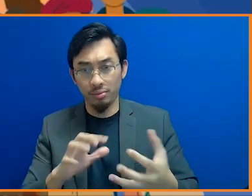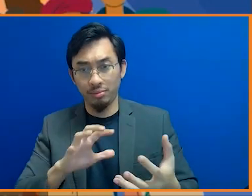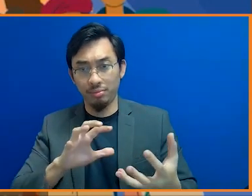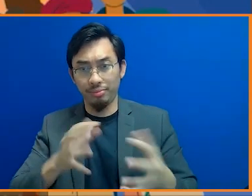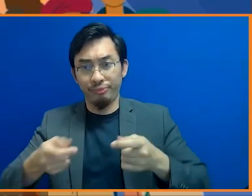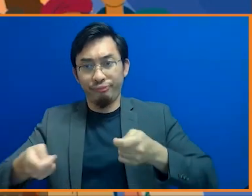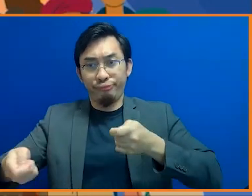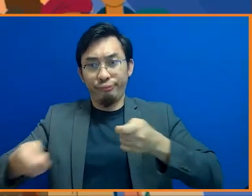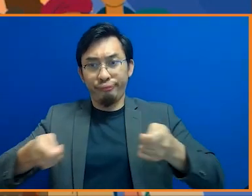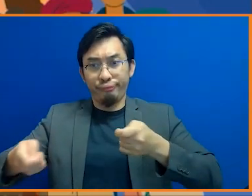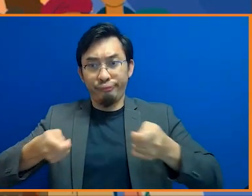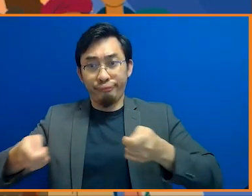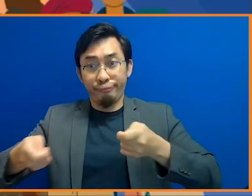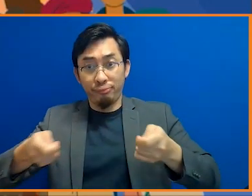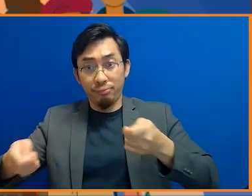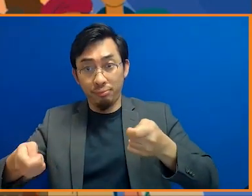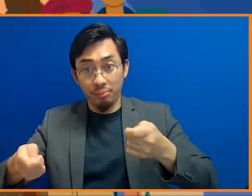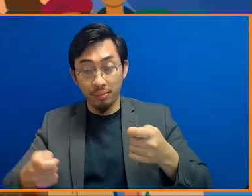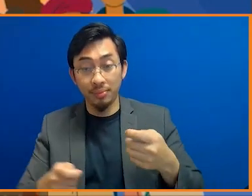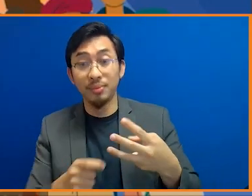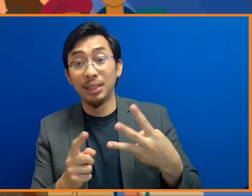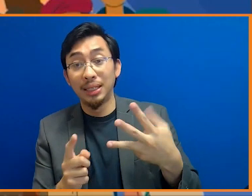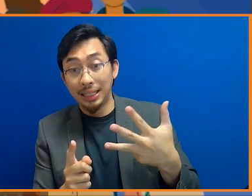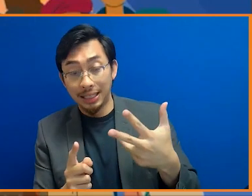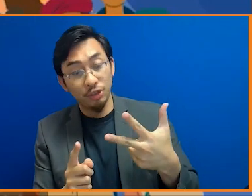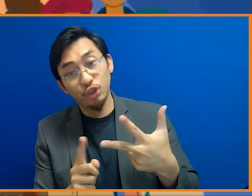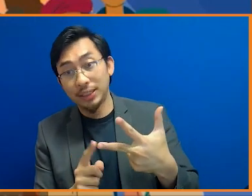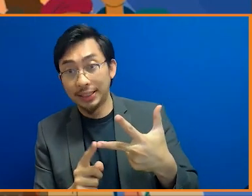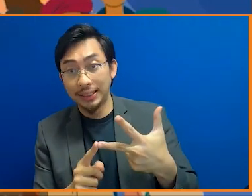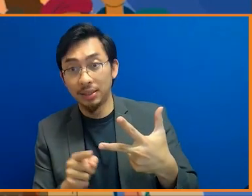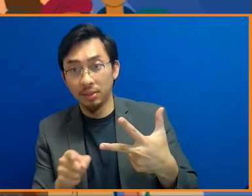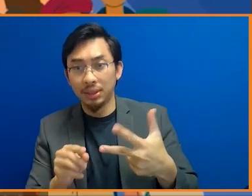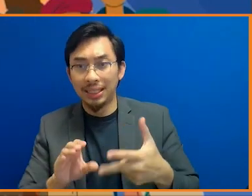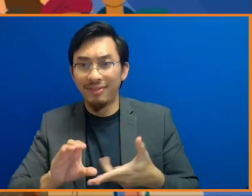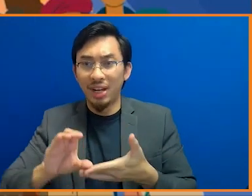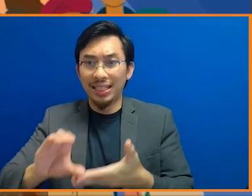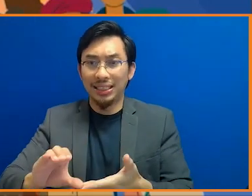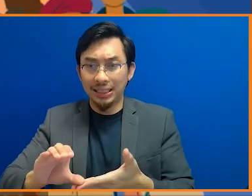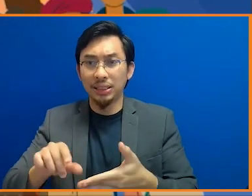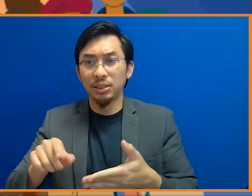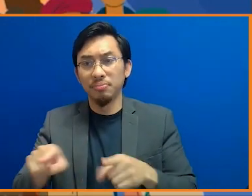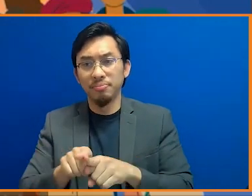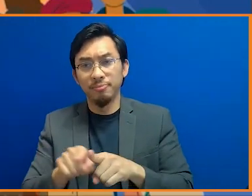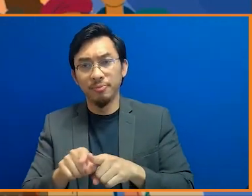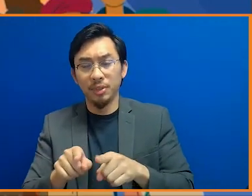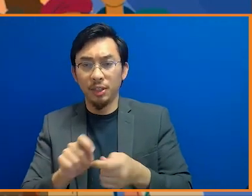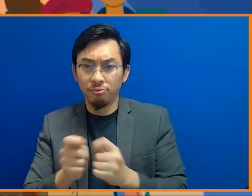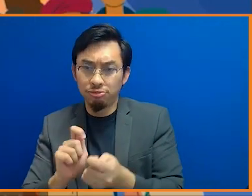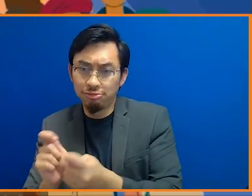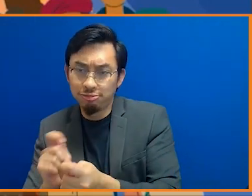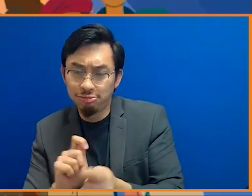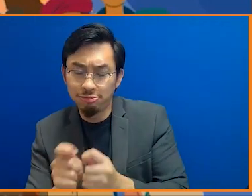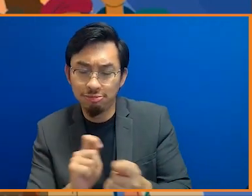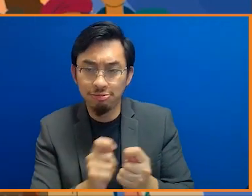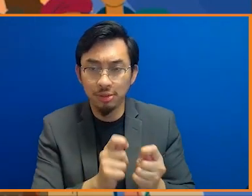disaster risk governance to manage disaster risk. Priority three, investing in disaster risk reduction for resilience. And